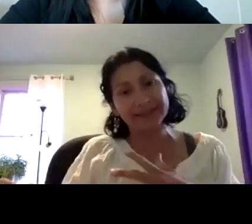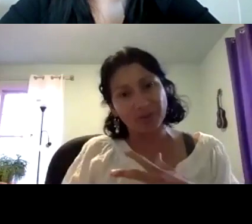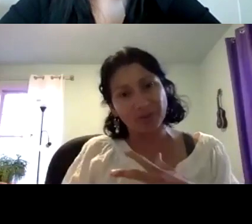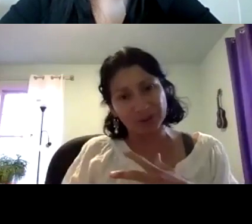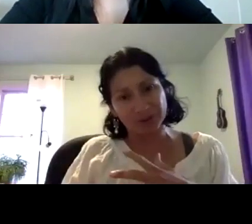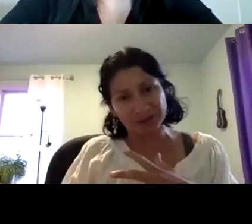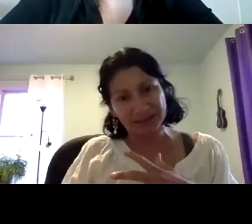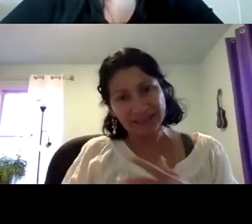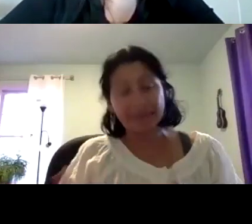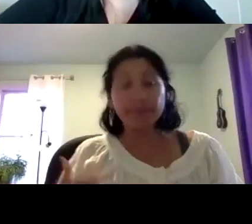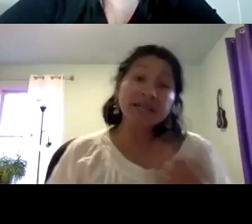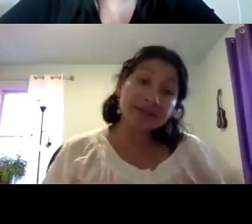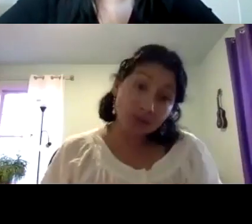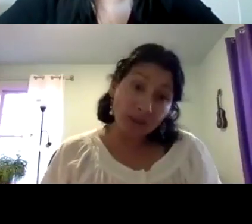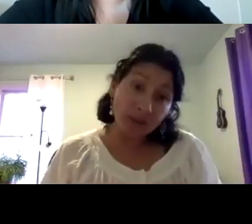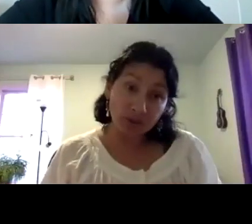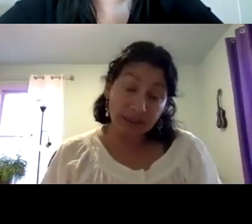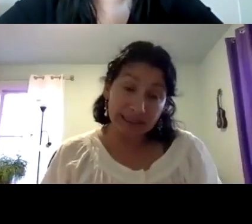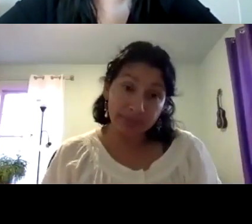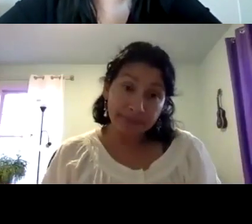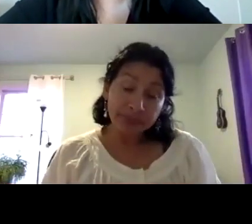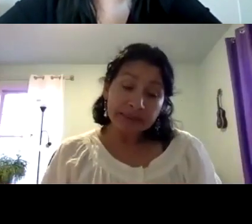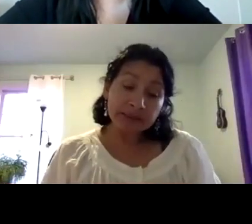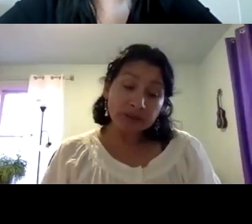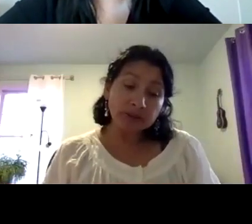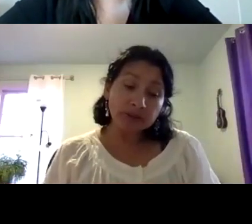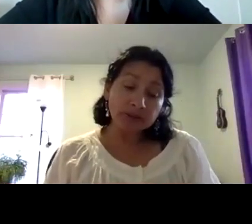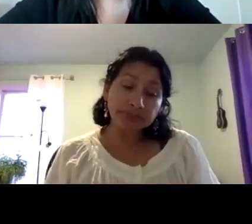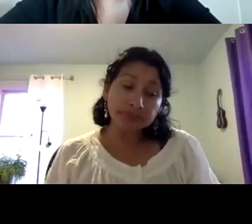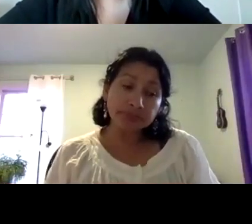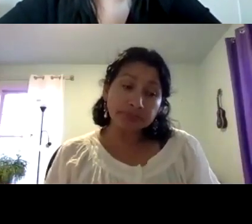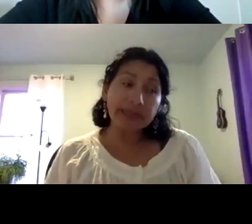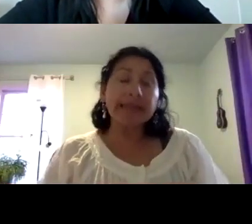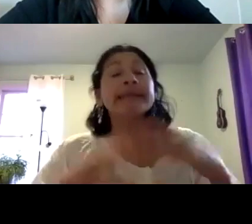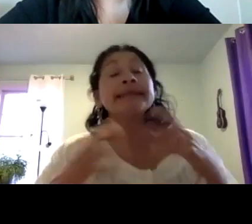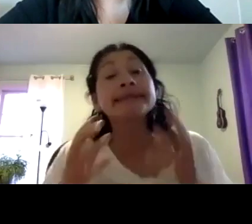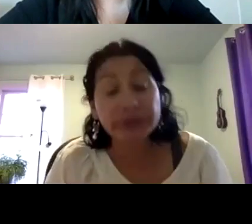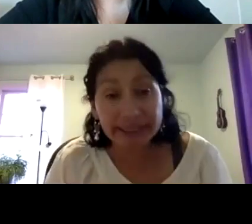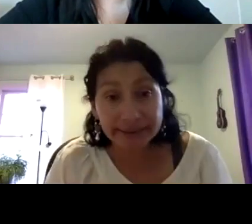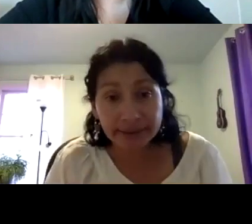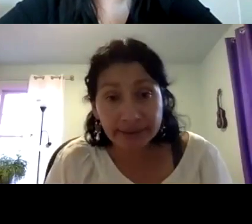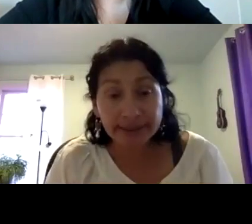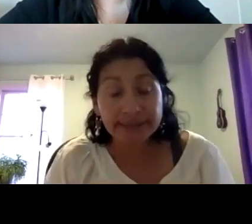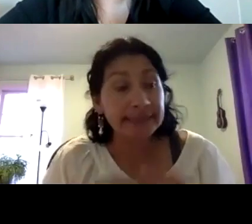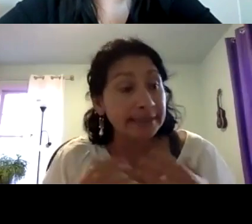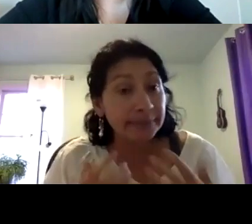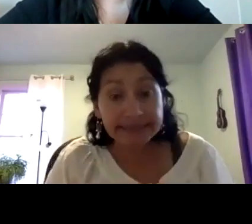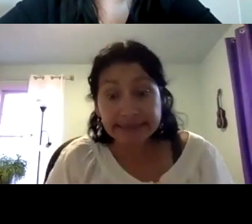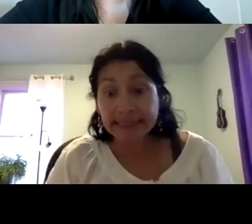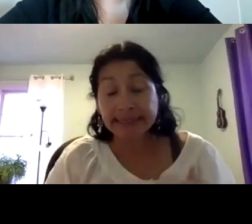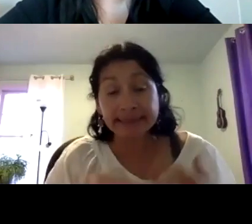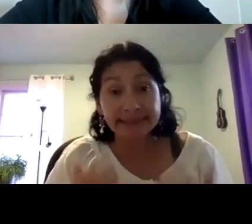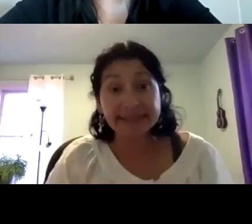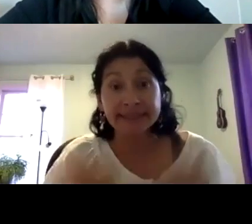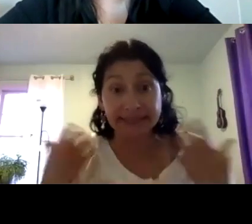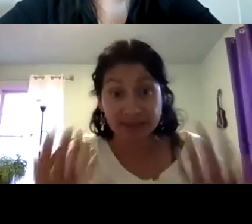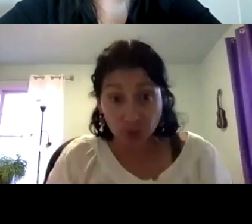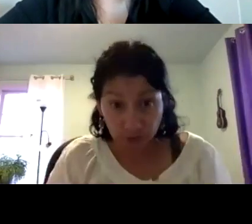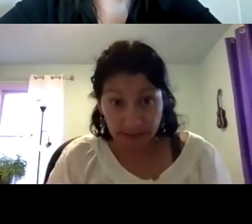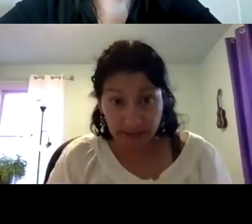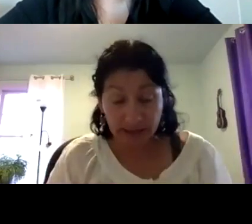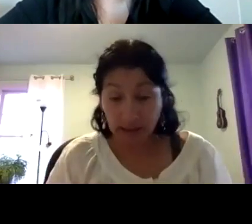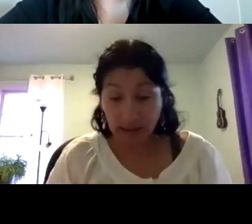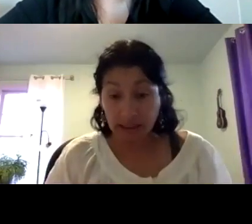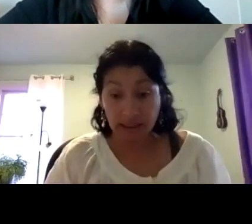in the computer and parents want to help. So it is great. It is an amazing, and the district is